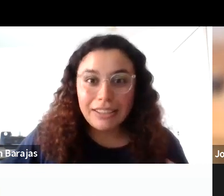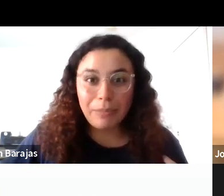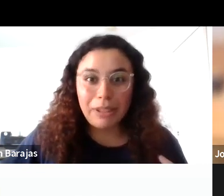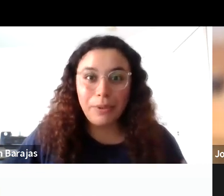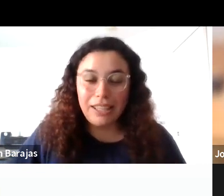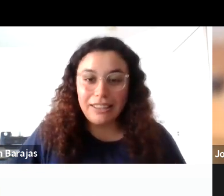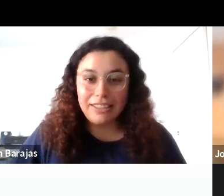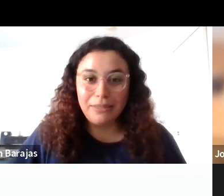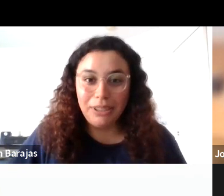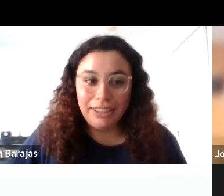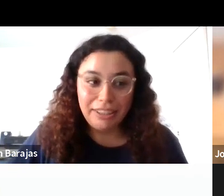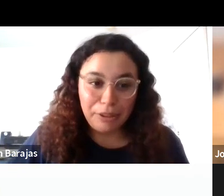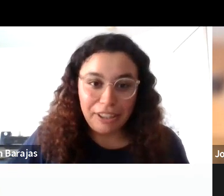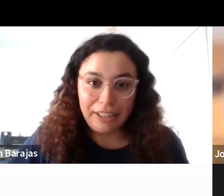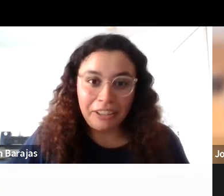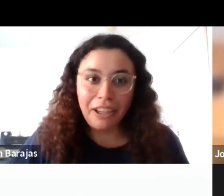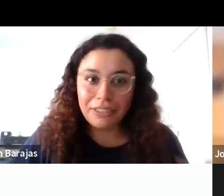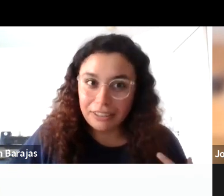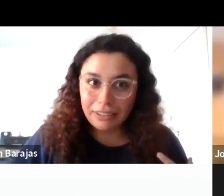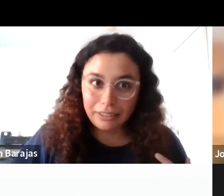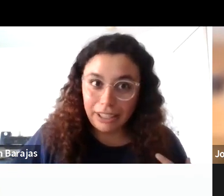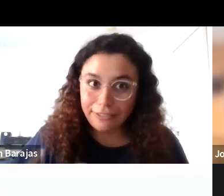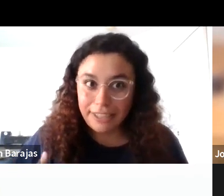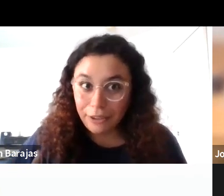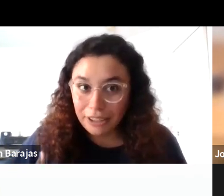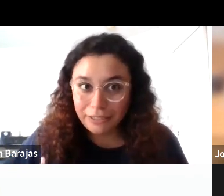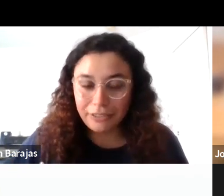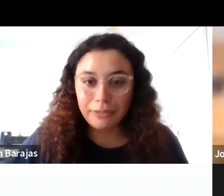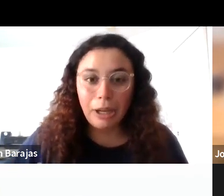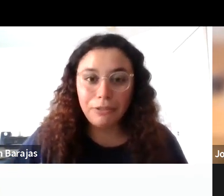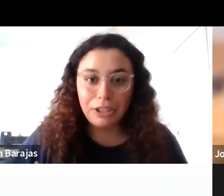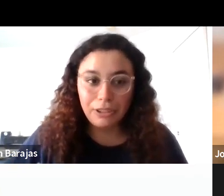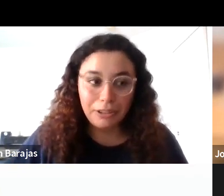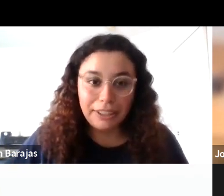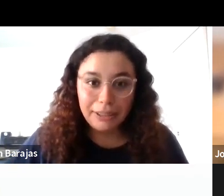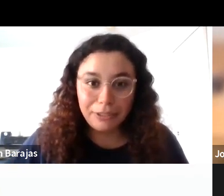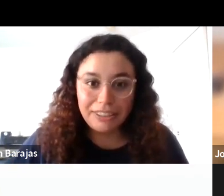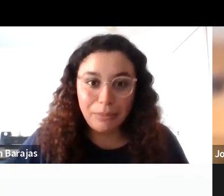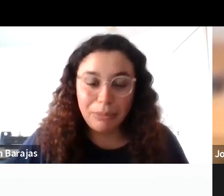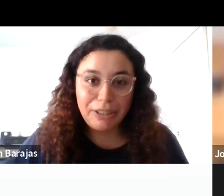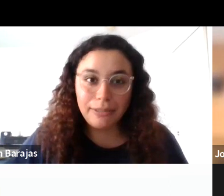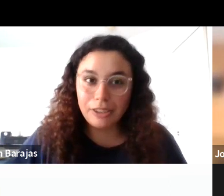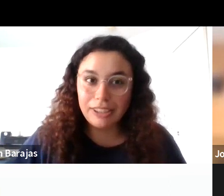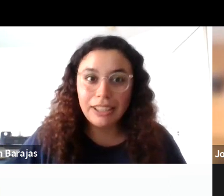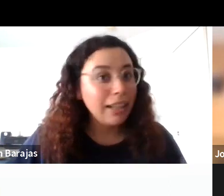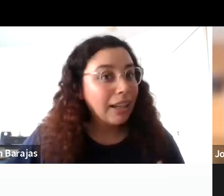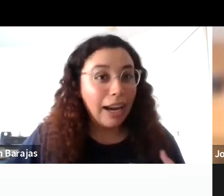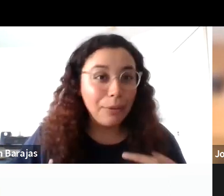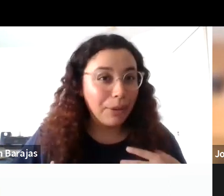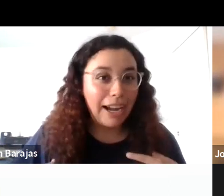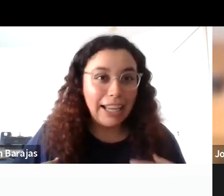especially topics within the disability community that are often left out of official curriculum. For example, at my